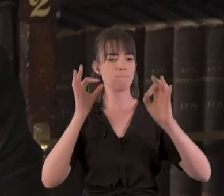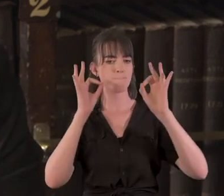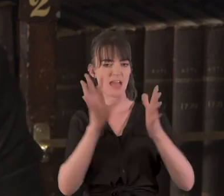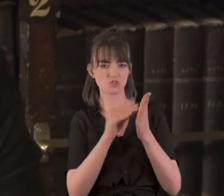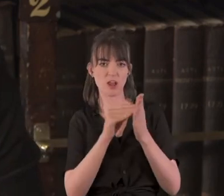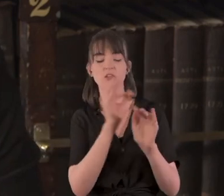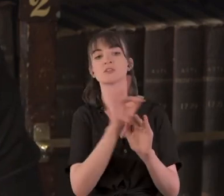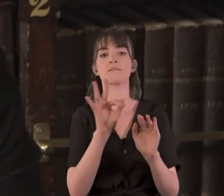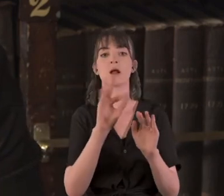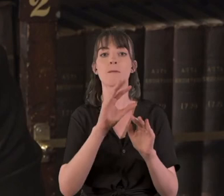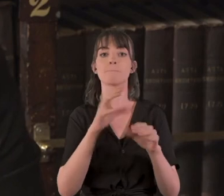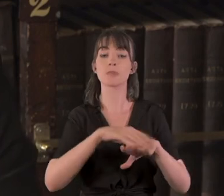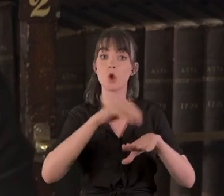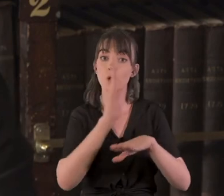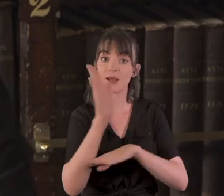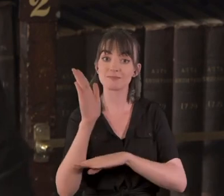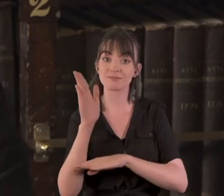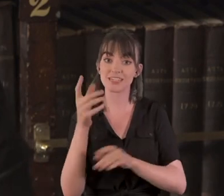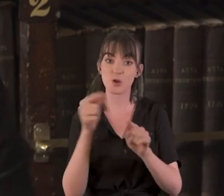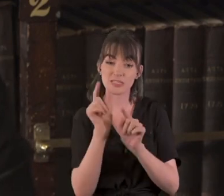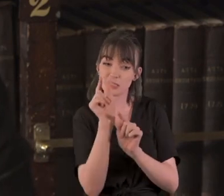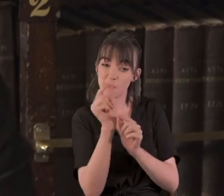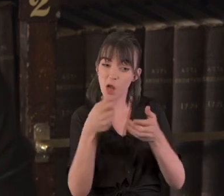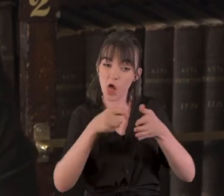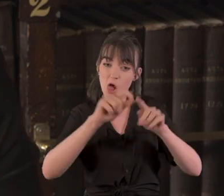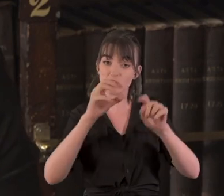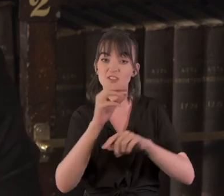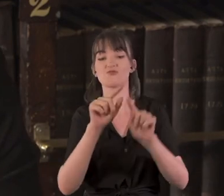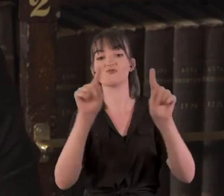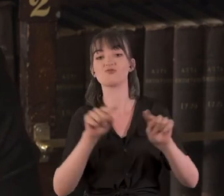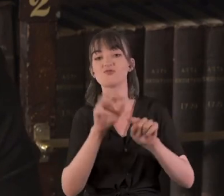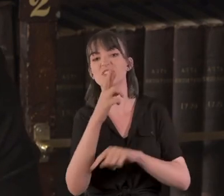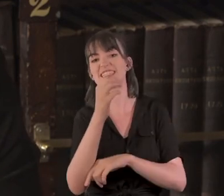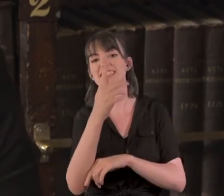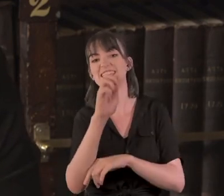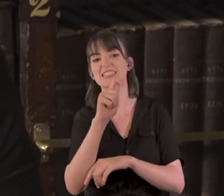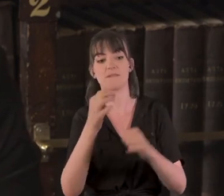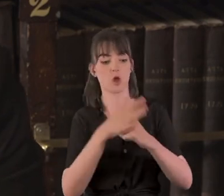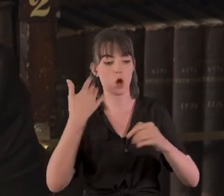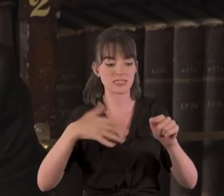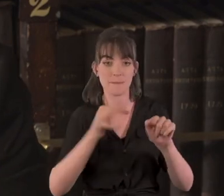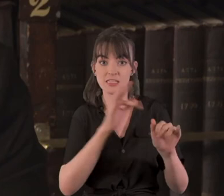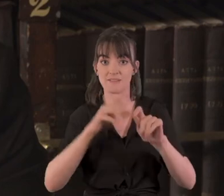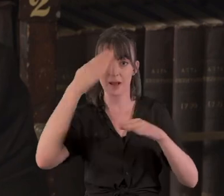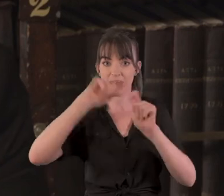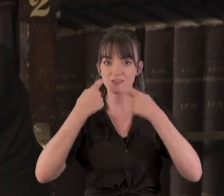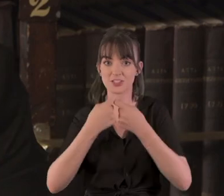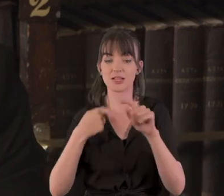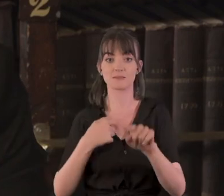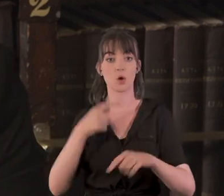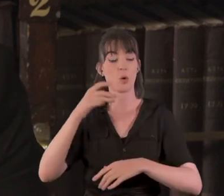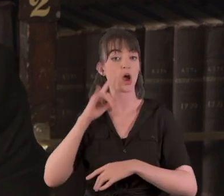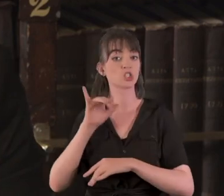including the smallest receipts for expenses by the delegation, which I heard John speak recently about on the